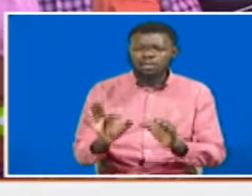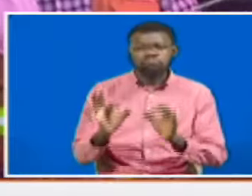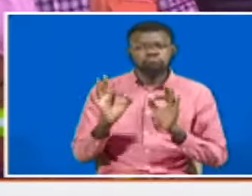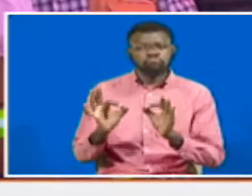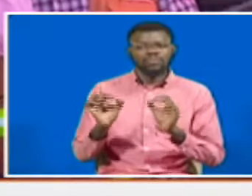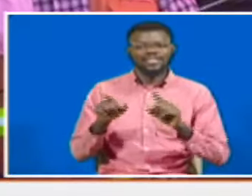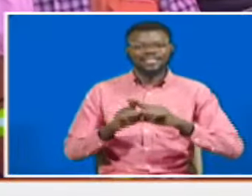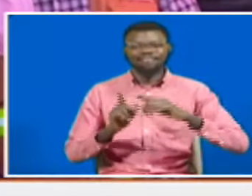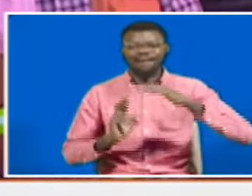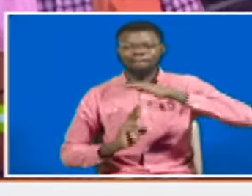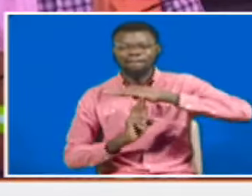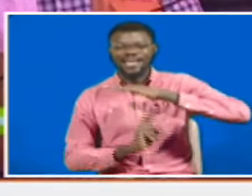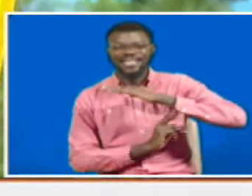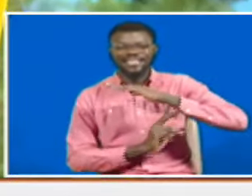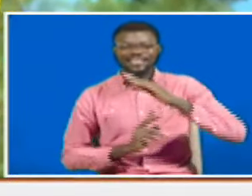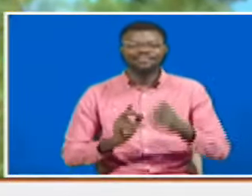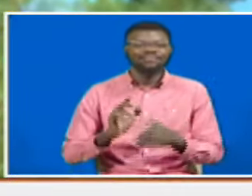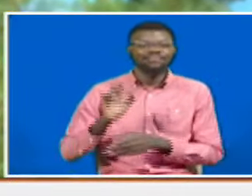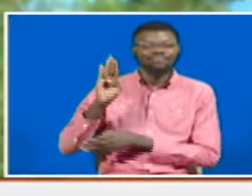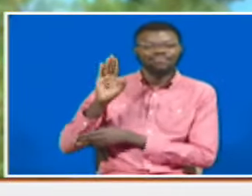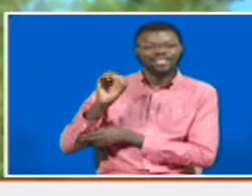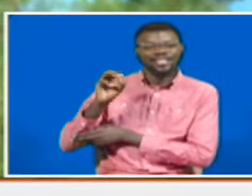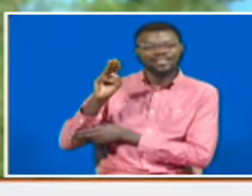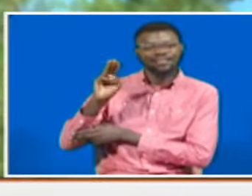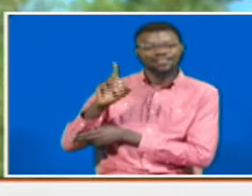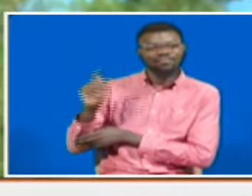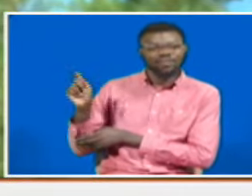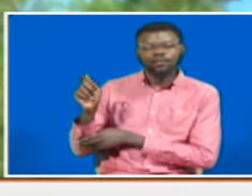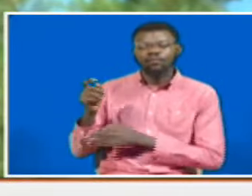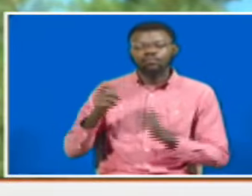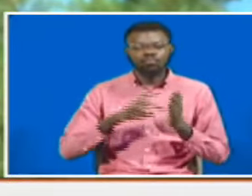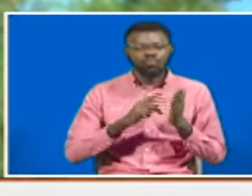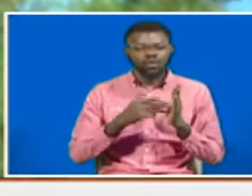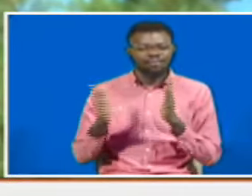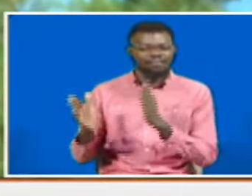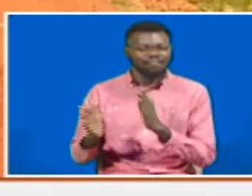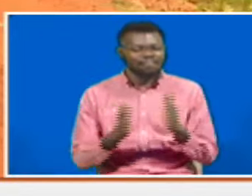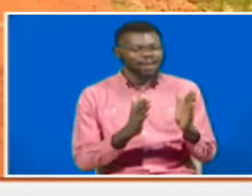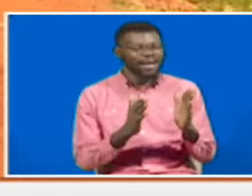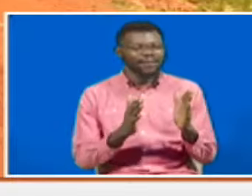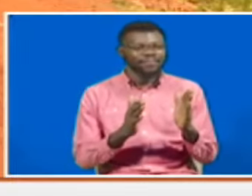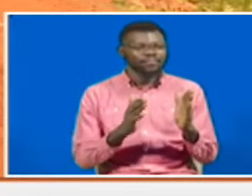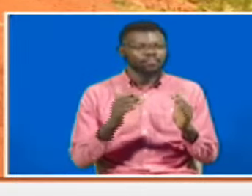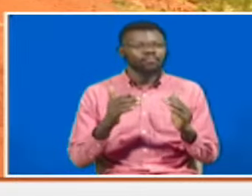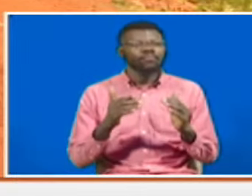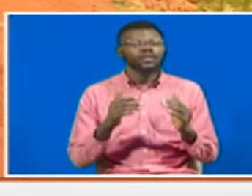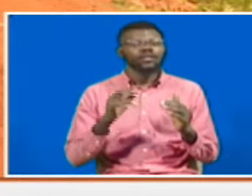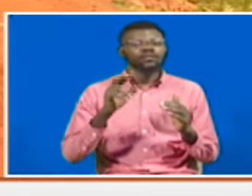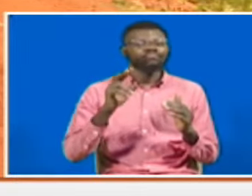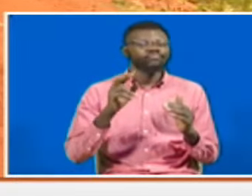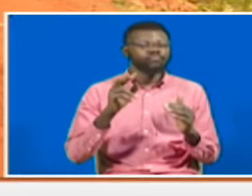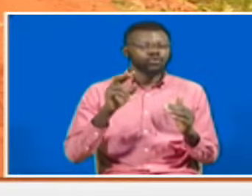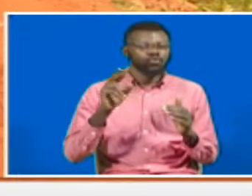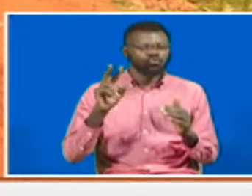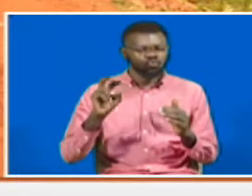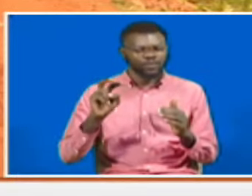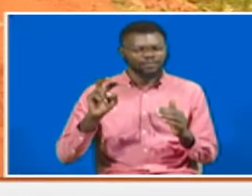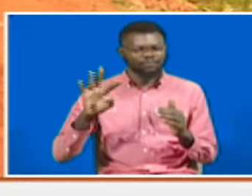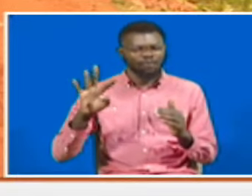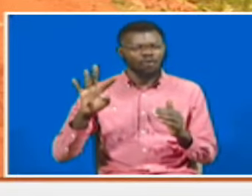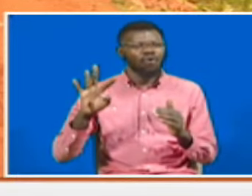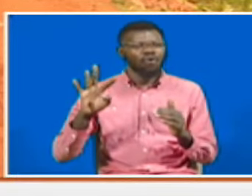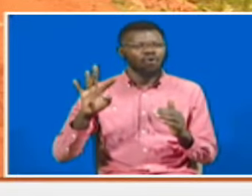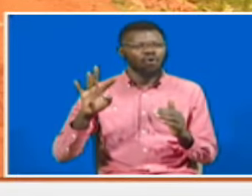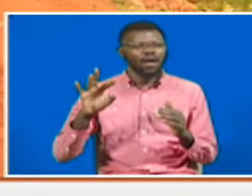bridges in Bomet County under a project planned to cover 324 kilometers.